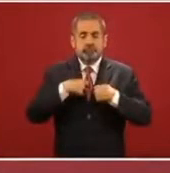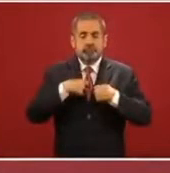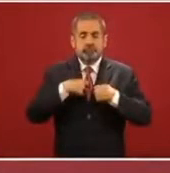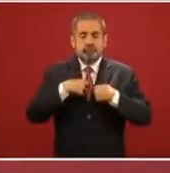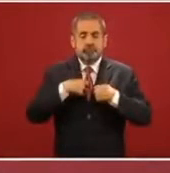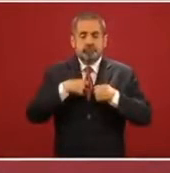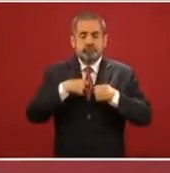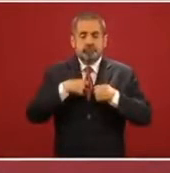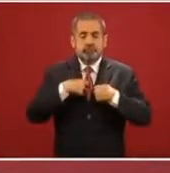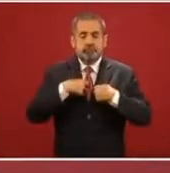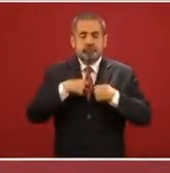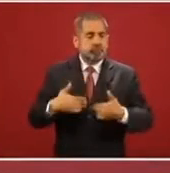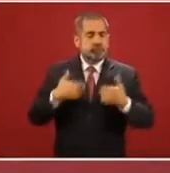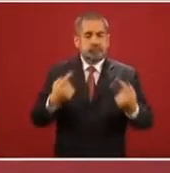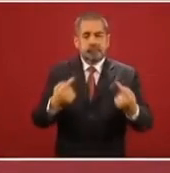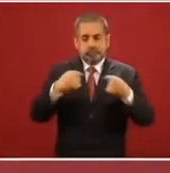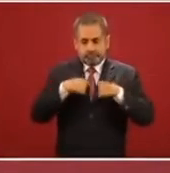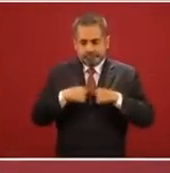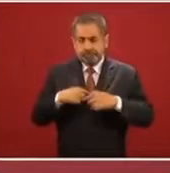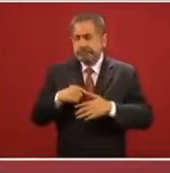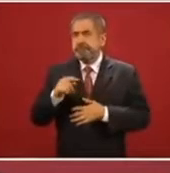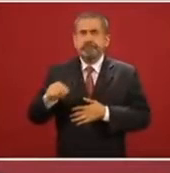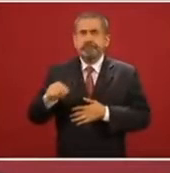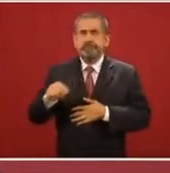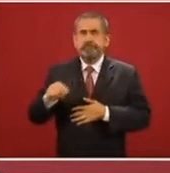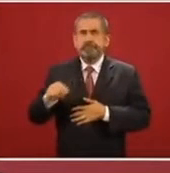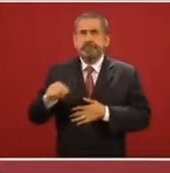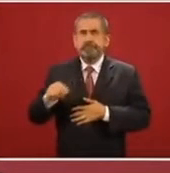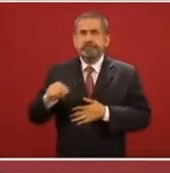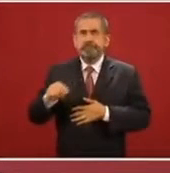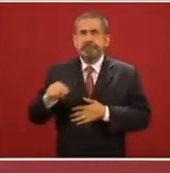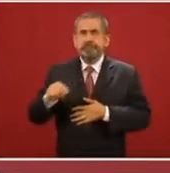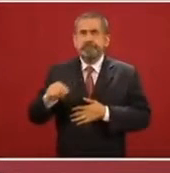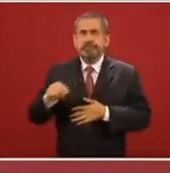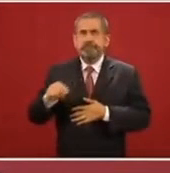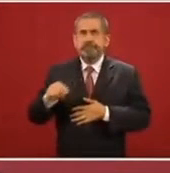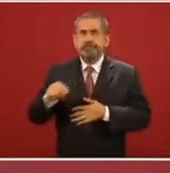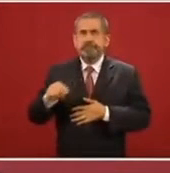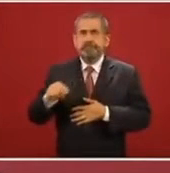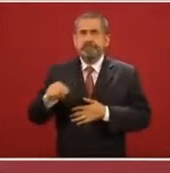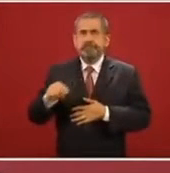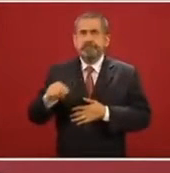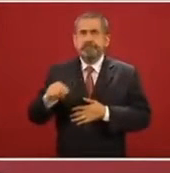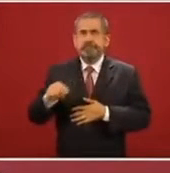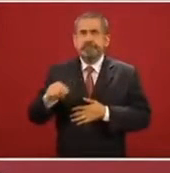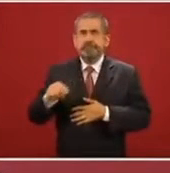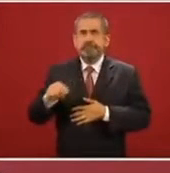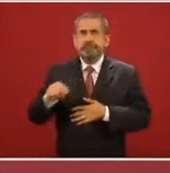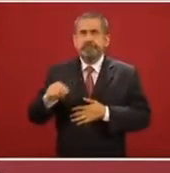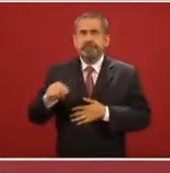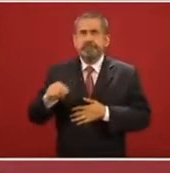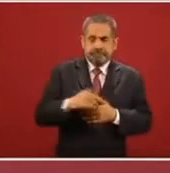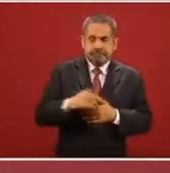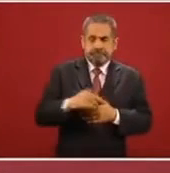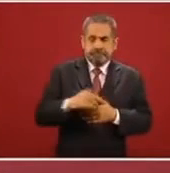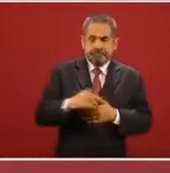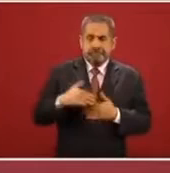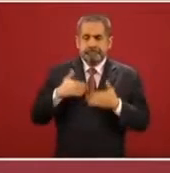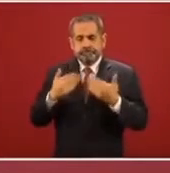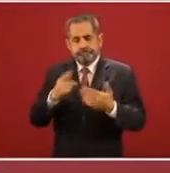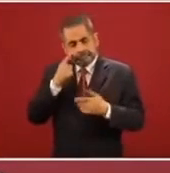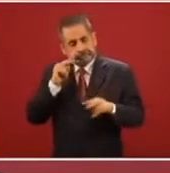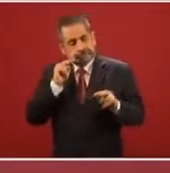the highest authorities nacionales y de salud internationally and that of health